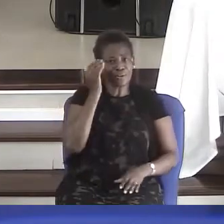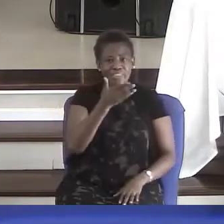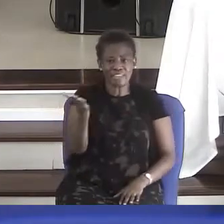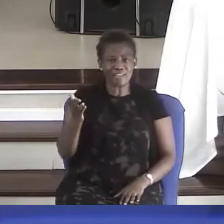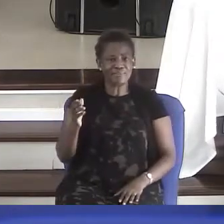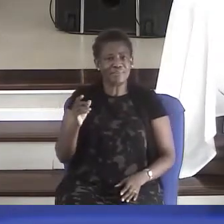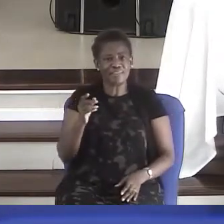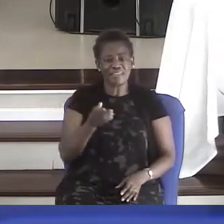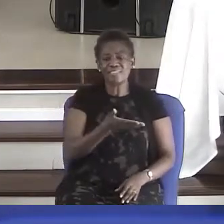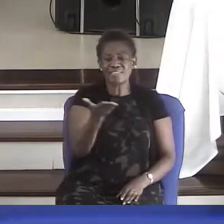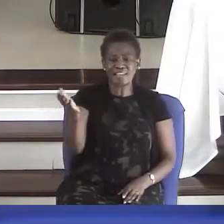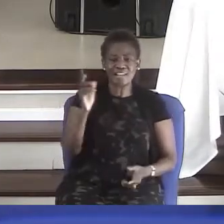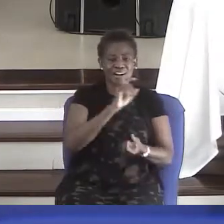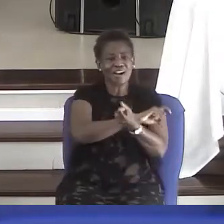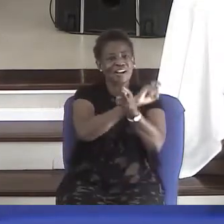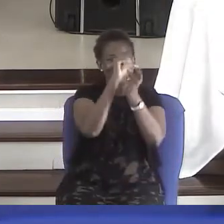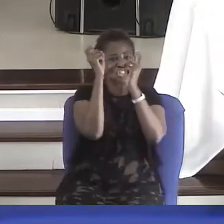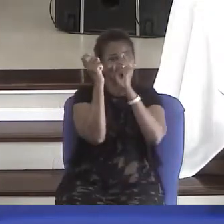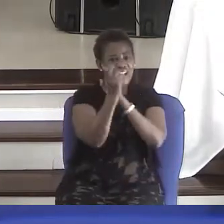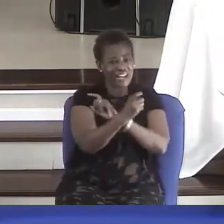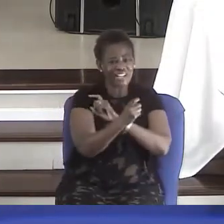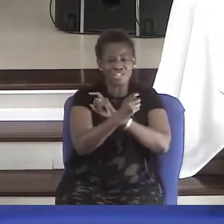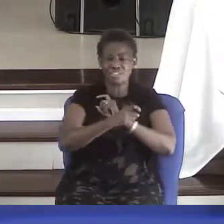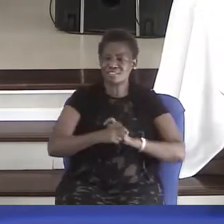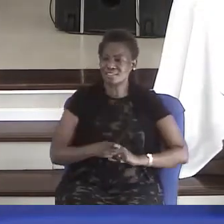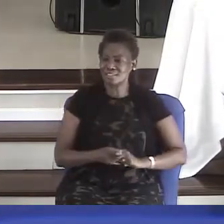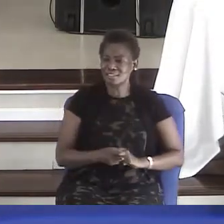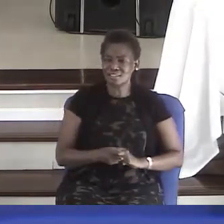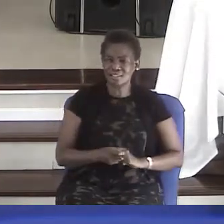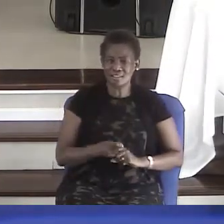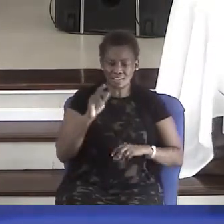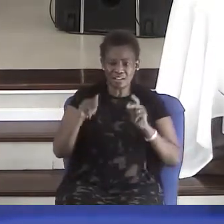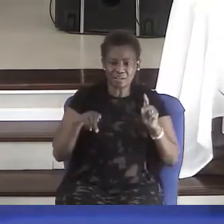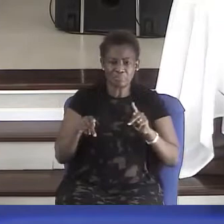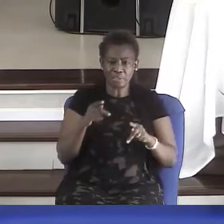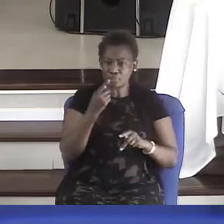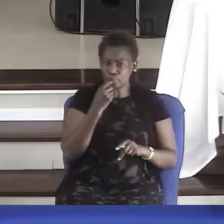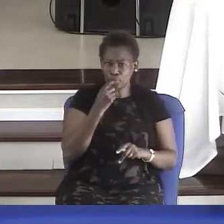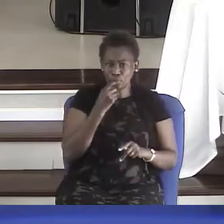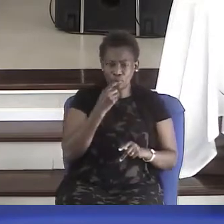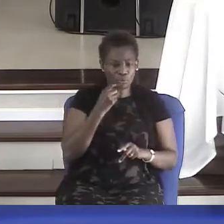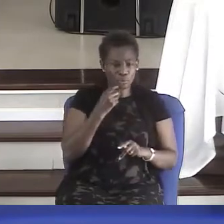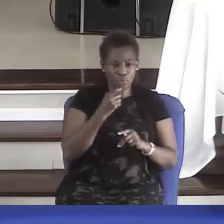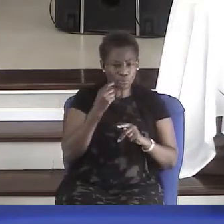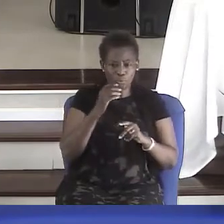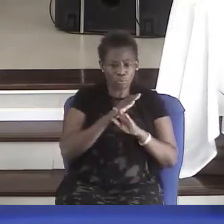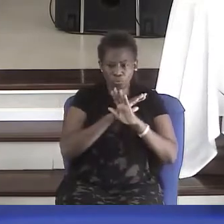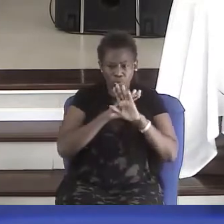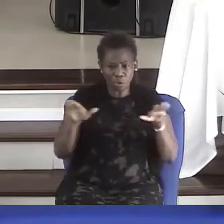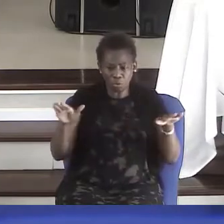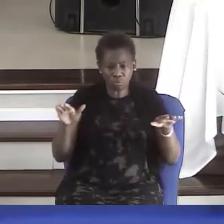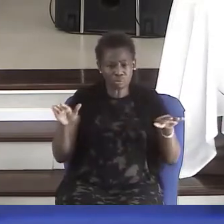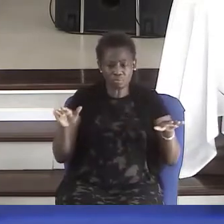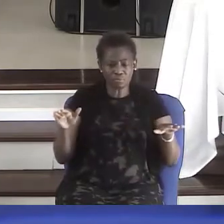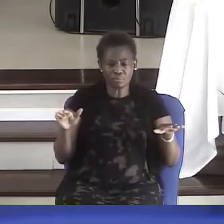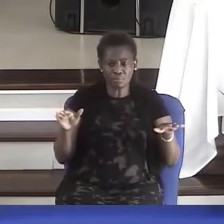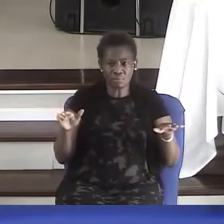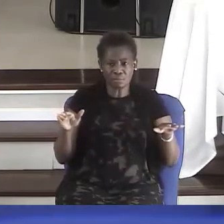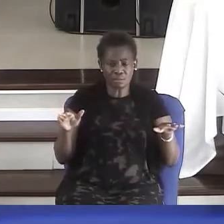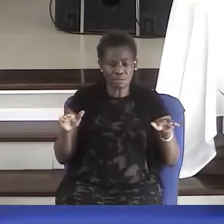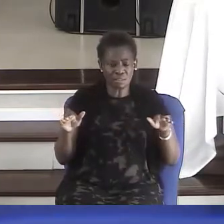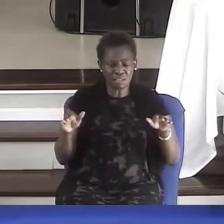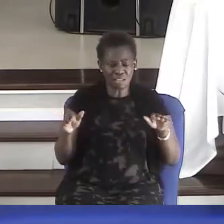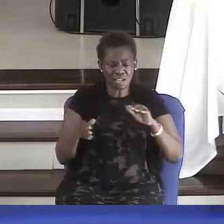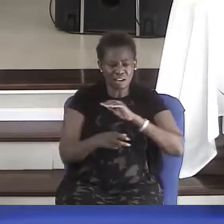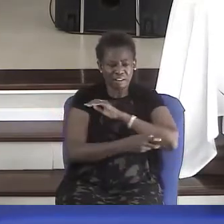They're changed. The people who don't are wayward. They're thieves and robbers.